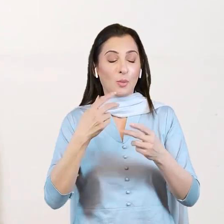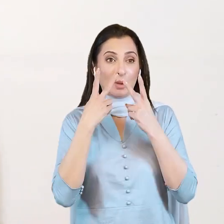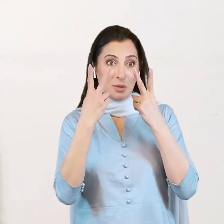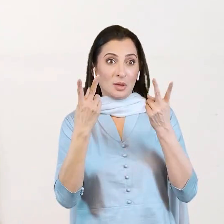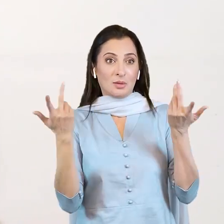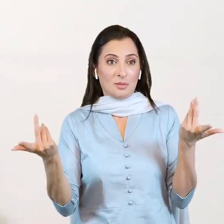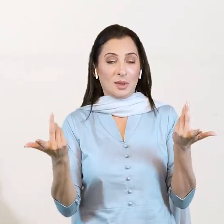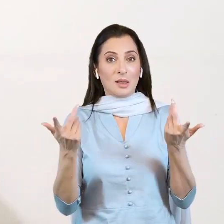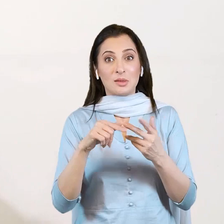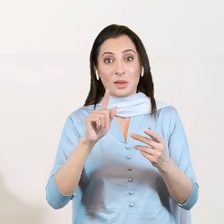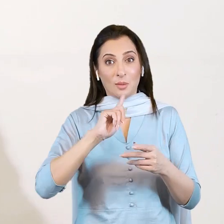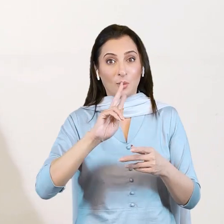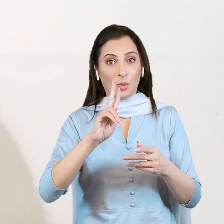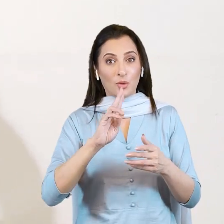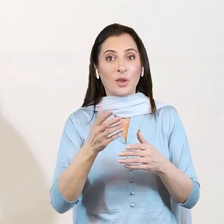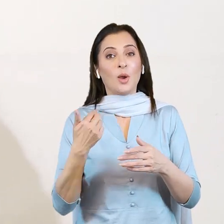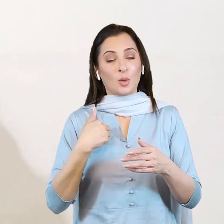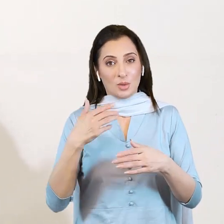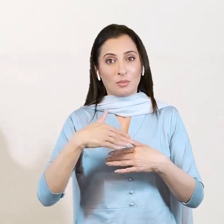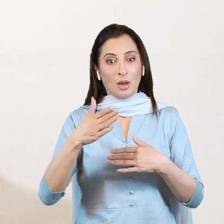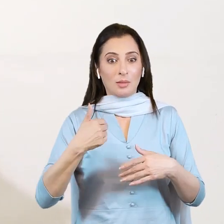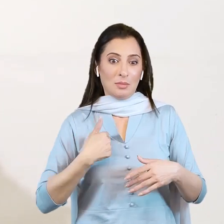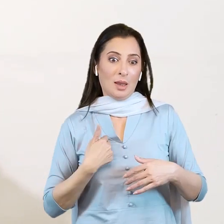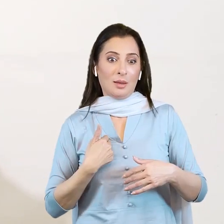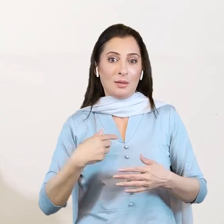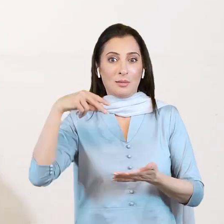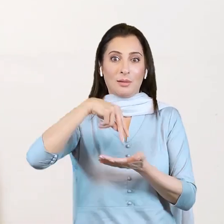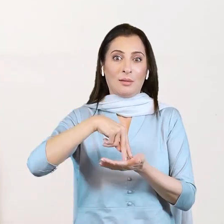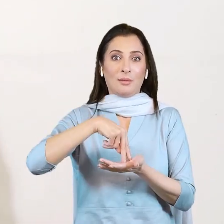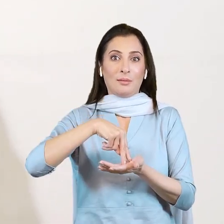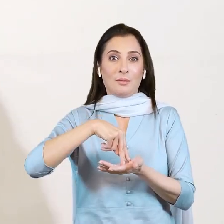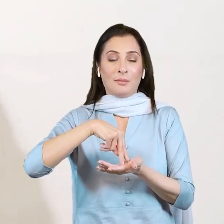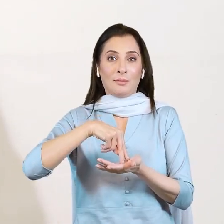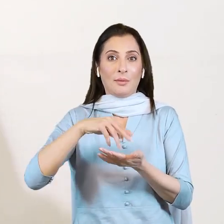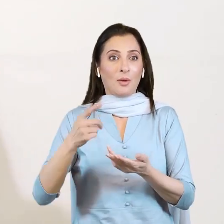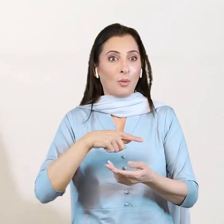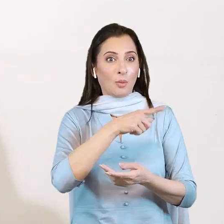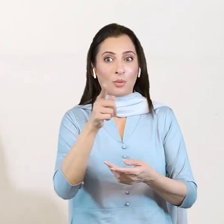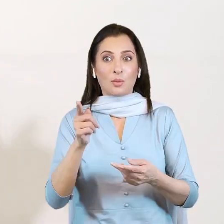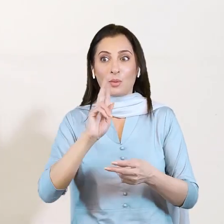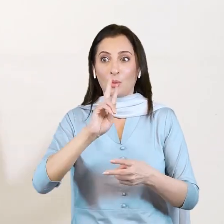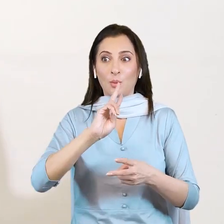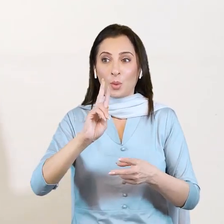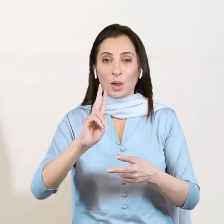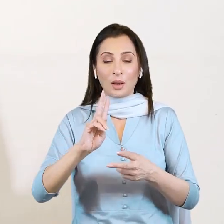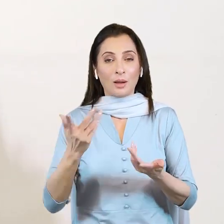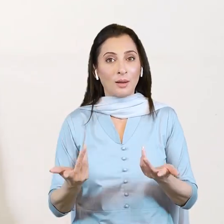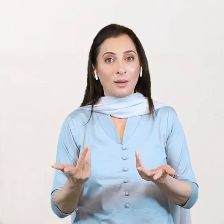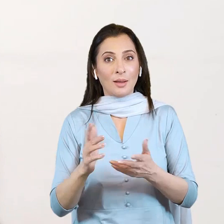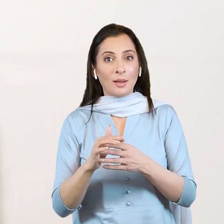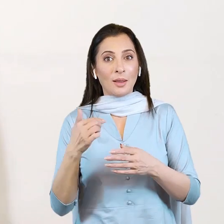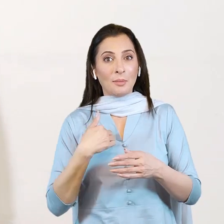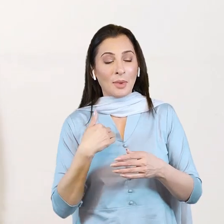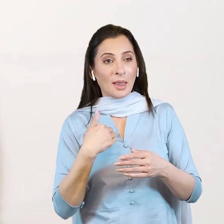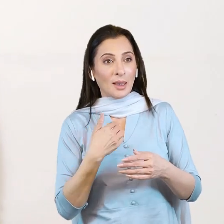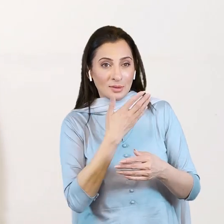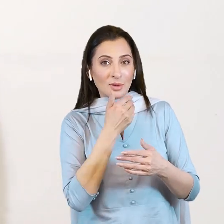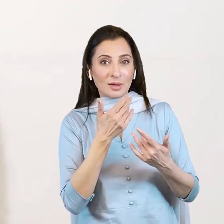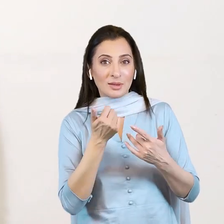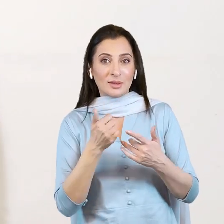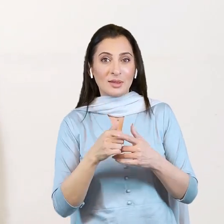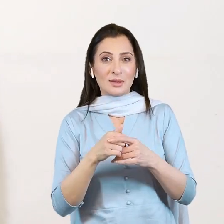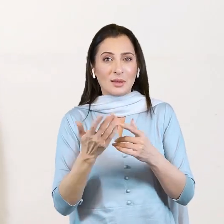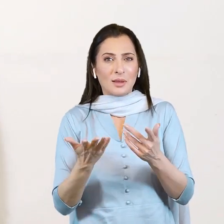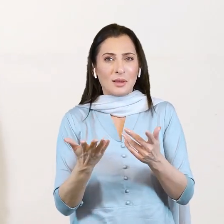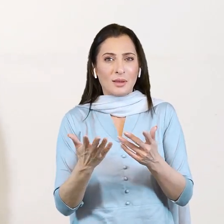me. I hoped that if I spoke about something that I was passionate about, the words would just flow out and I would leave the stage